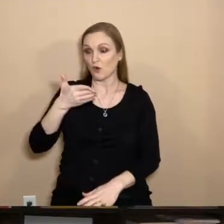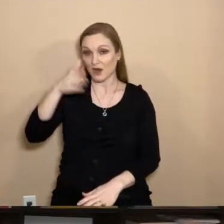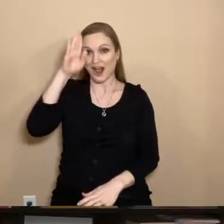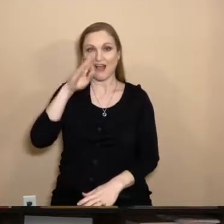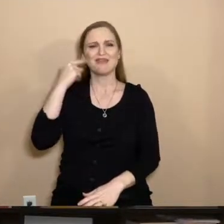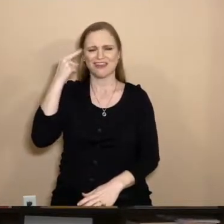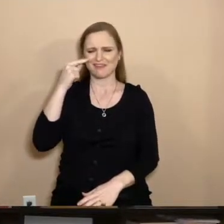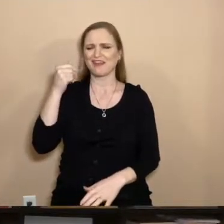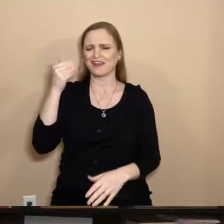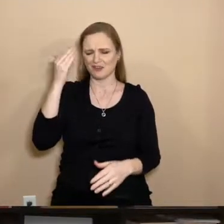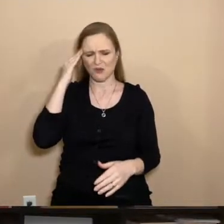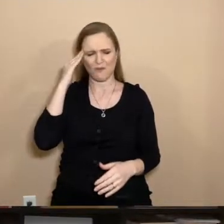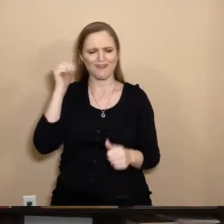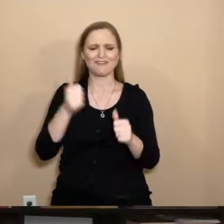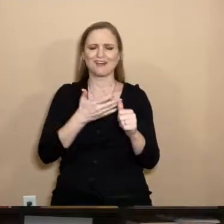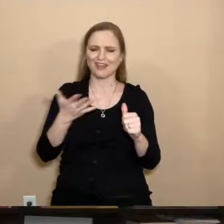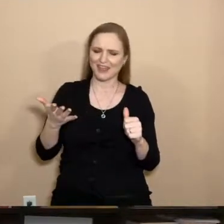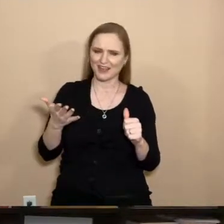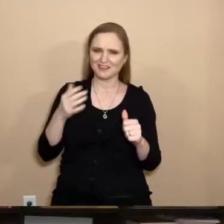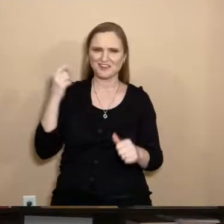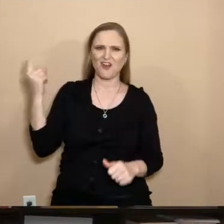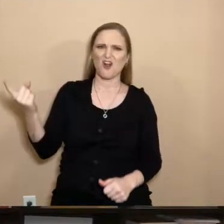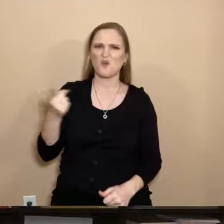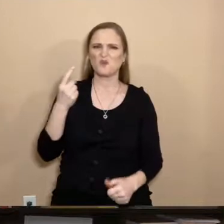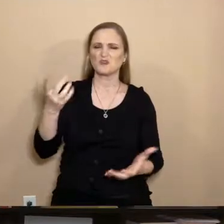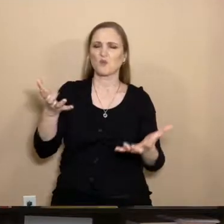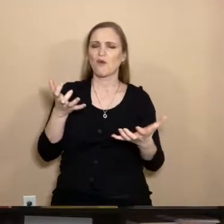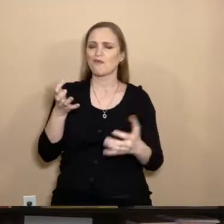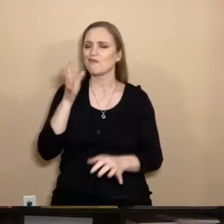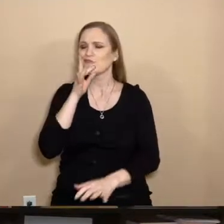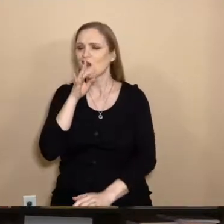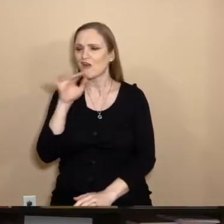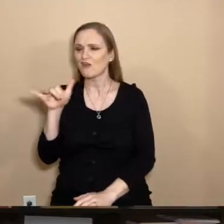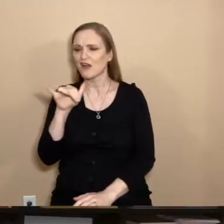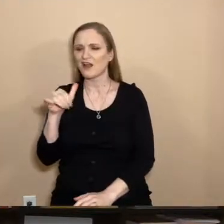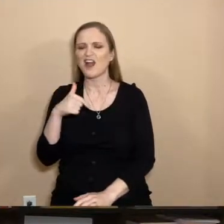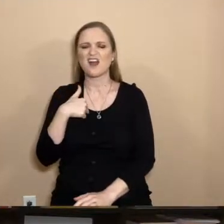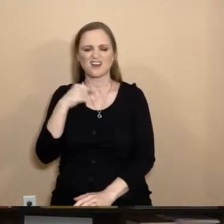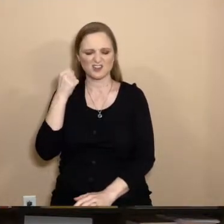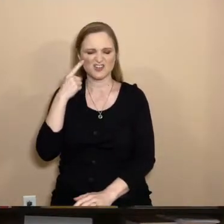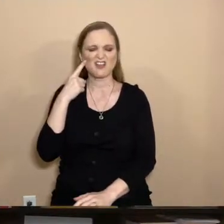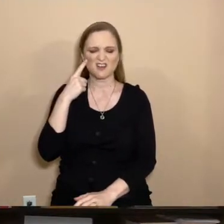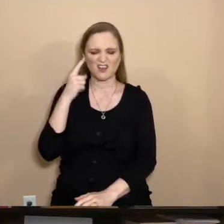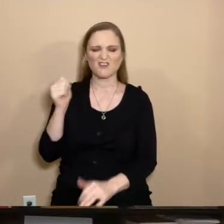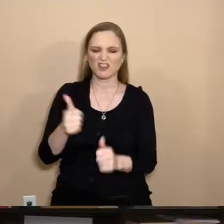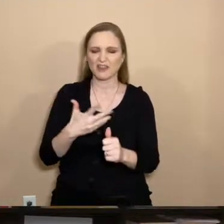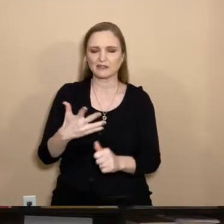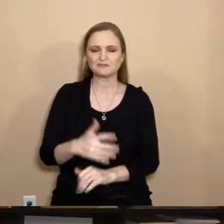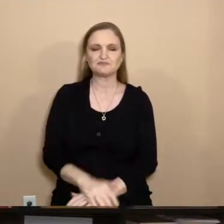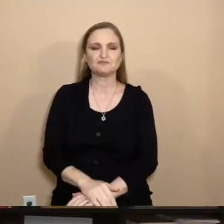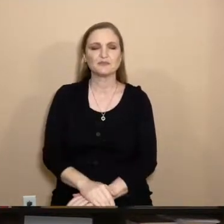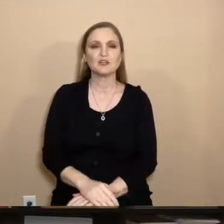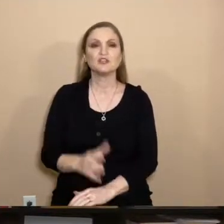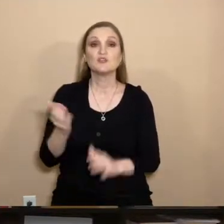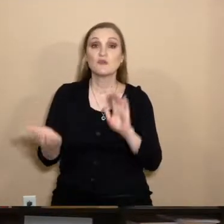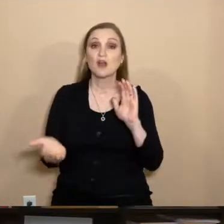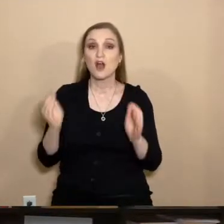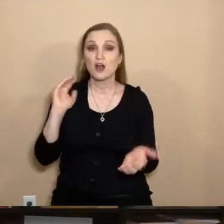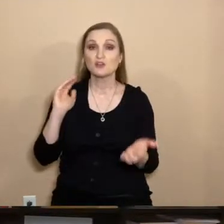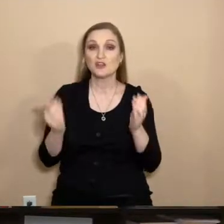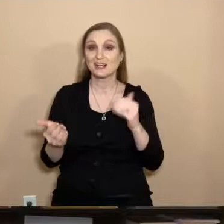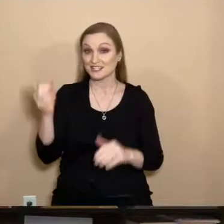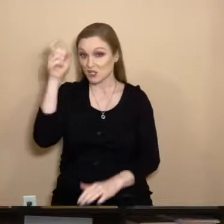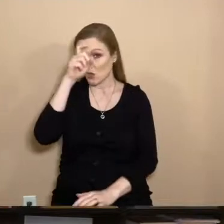have everything figured out. So they are always wanting to speak as though they have understanding. And so the contrast here, again,